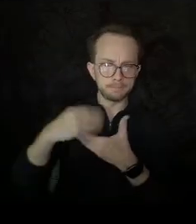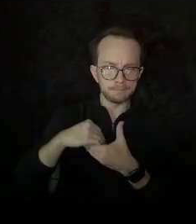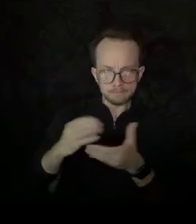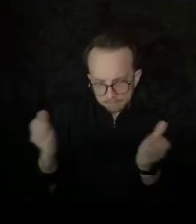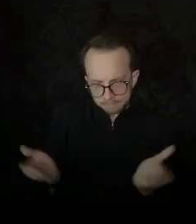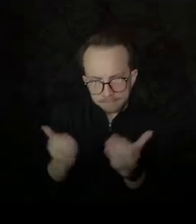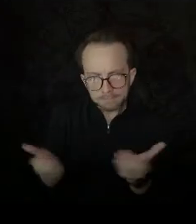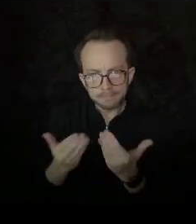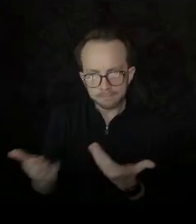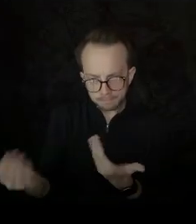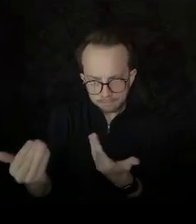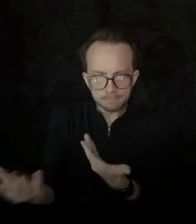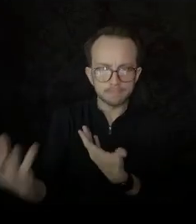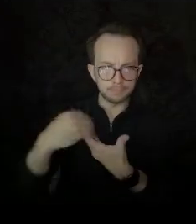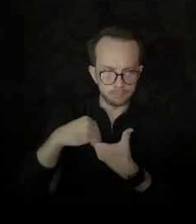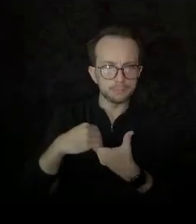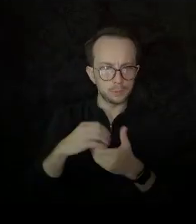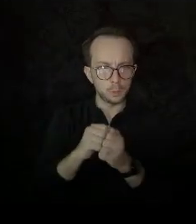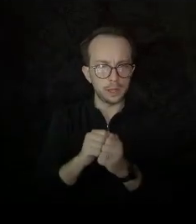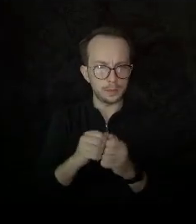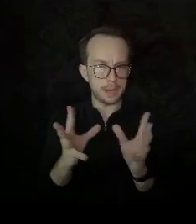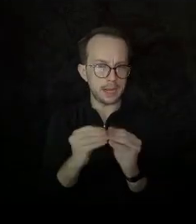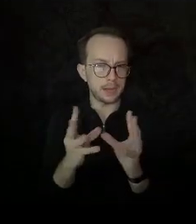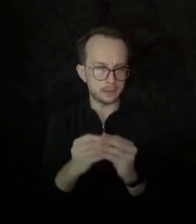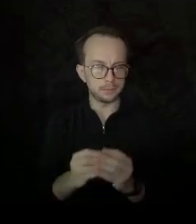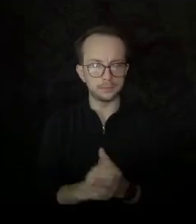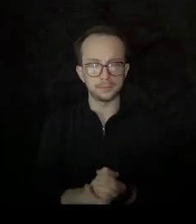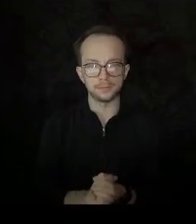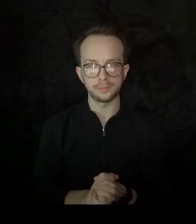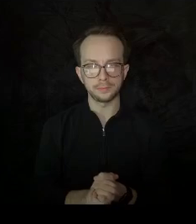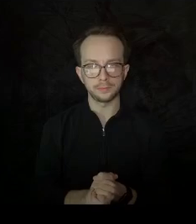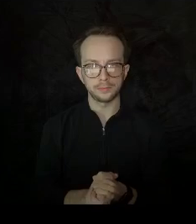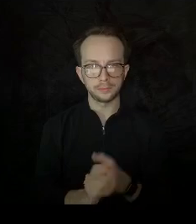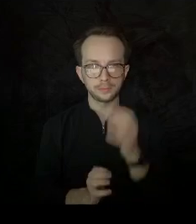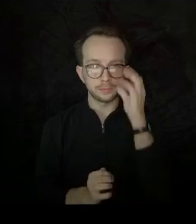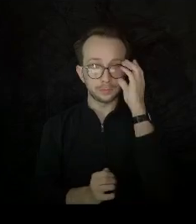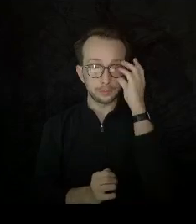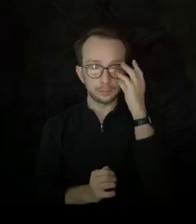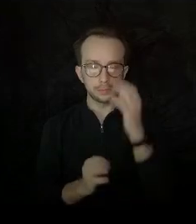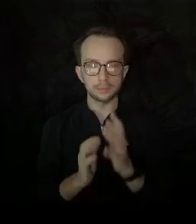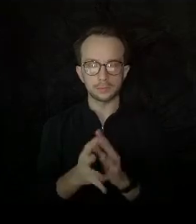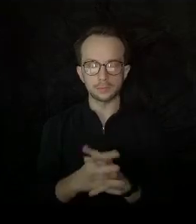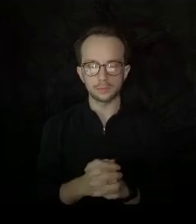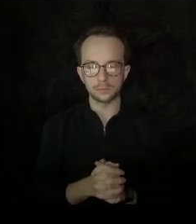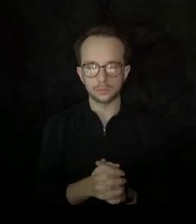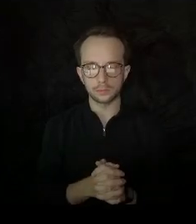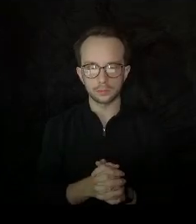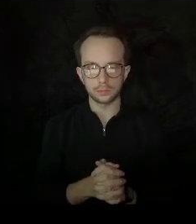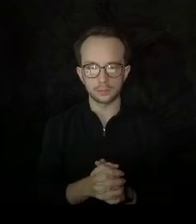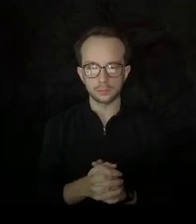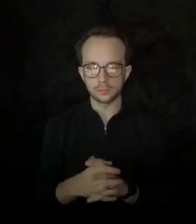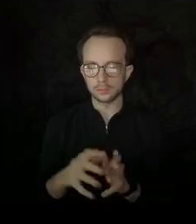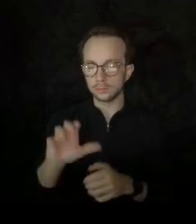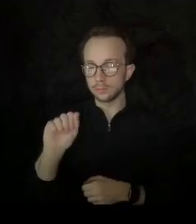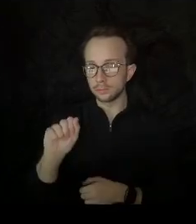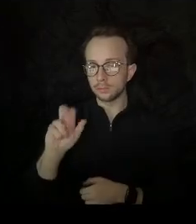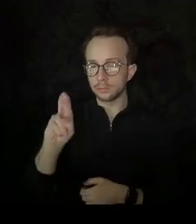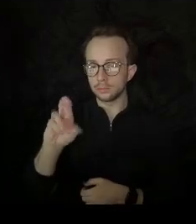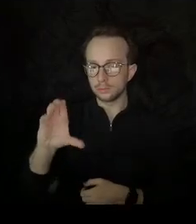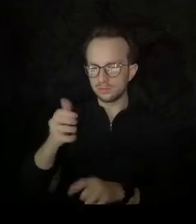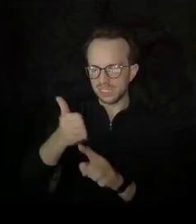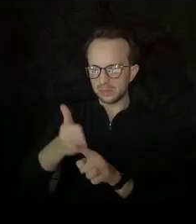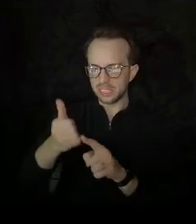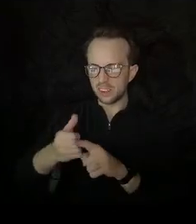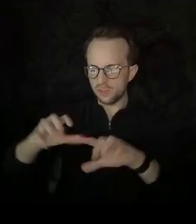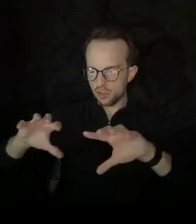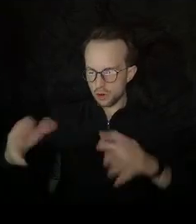participation in the ARC. The ARC is the group that creates and